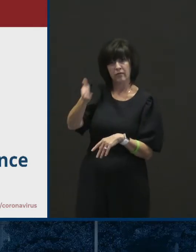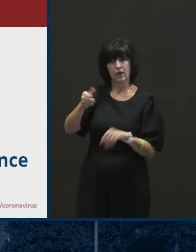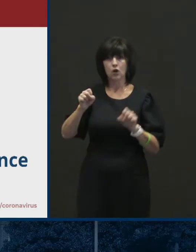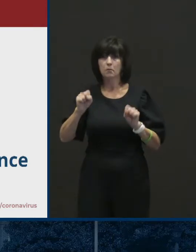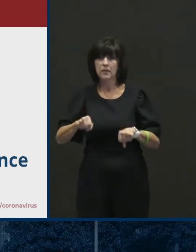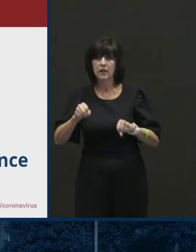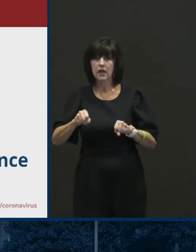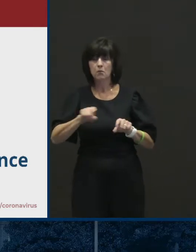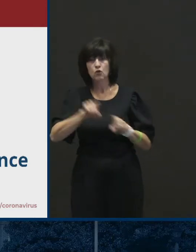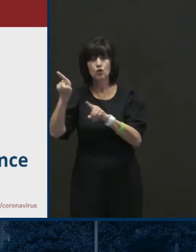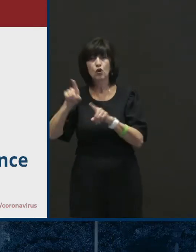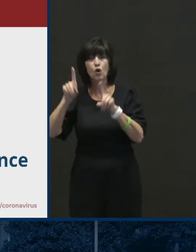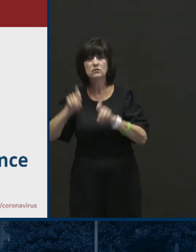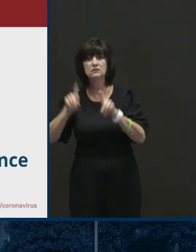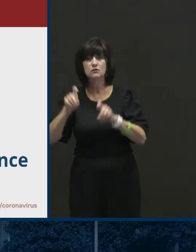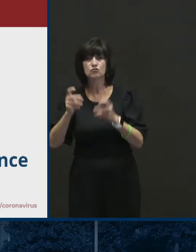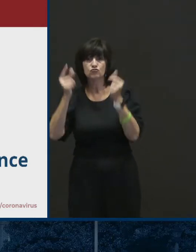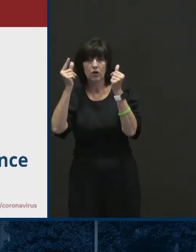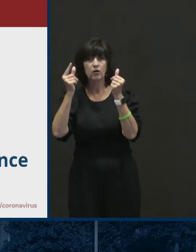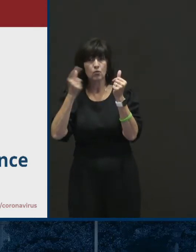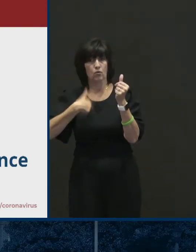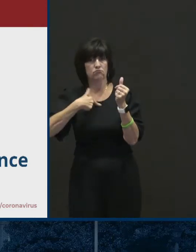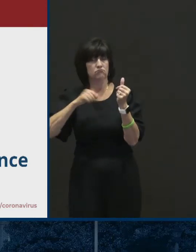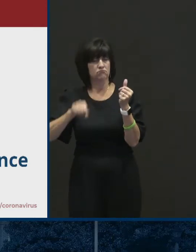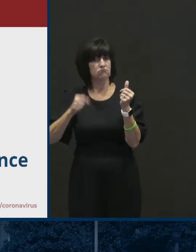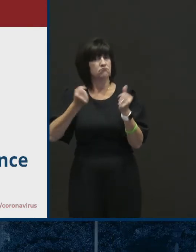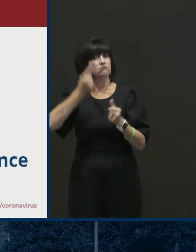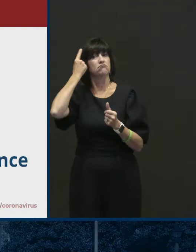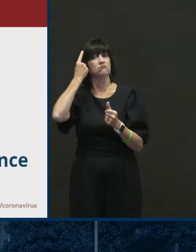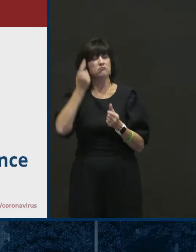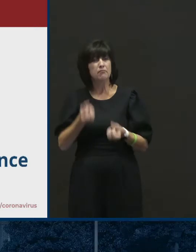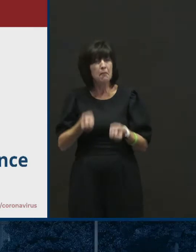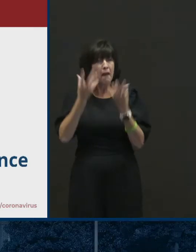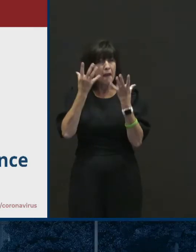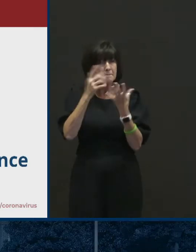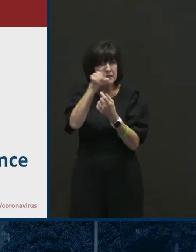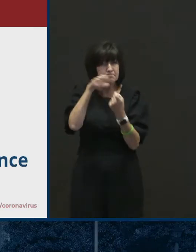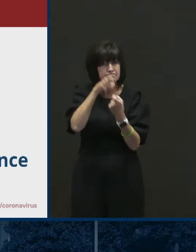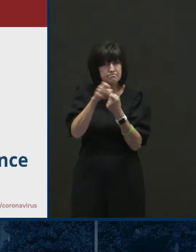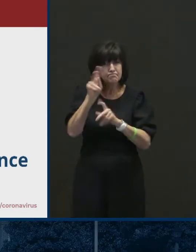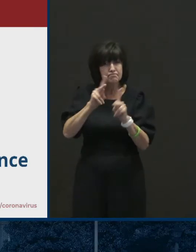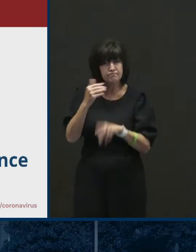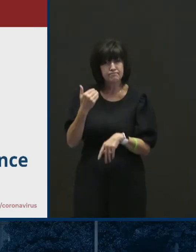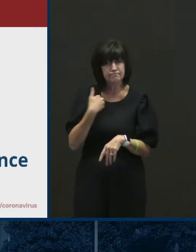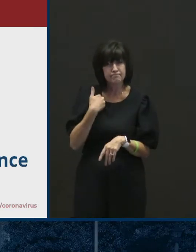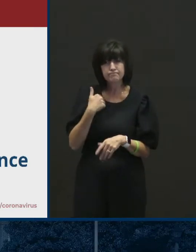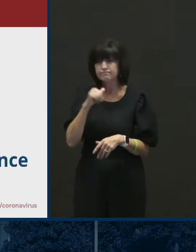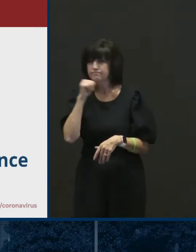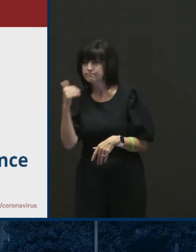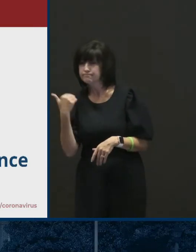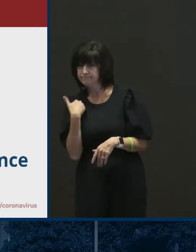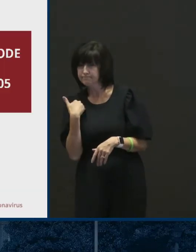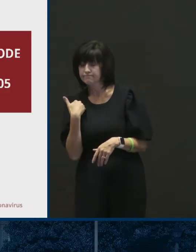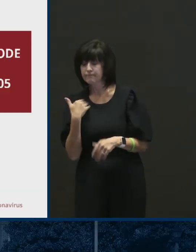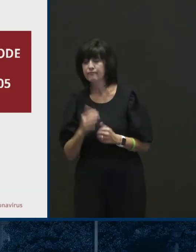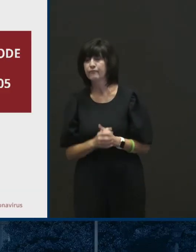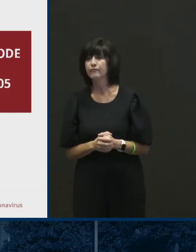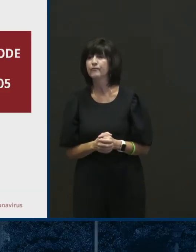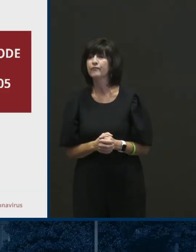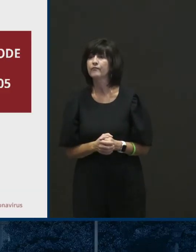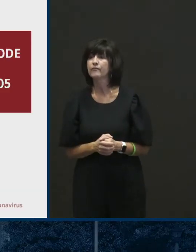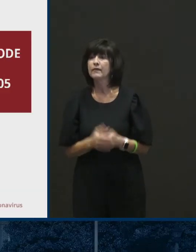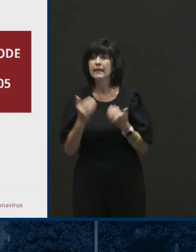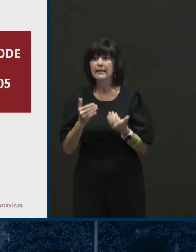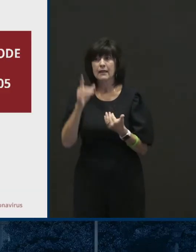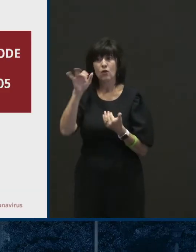testing when we see increases in communities. So let's talk a little bit about, on the next